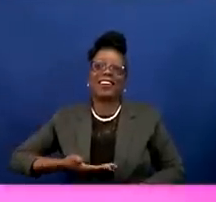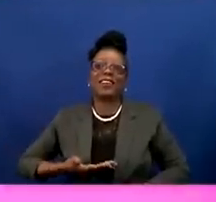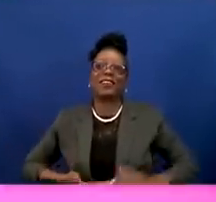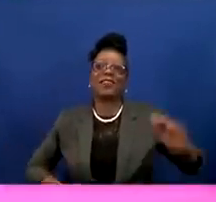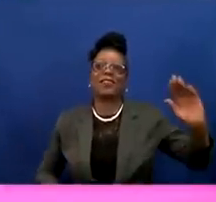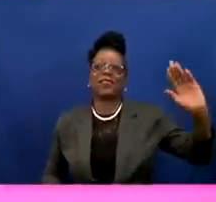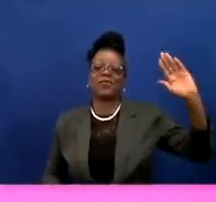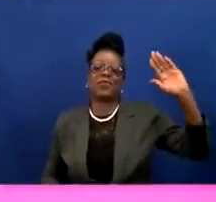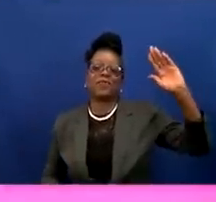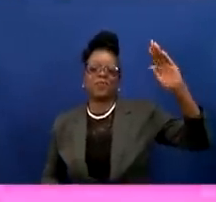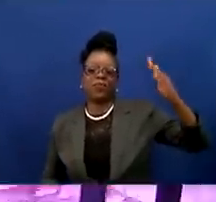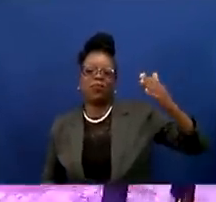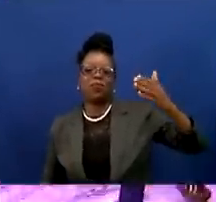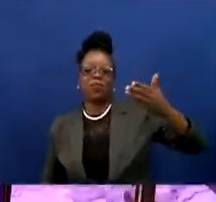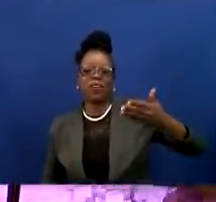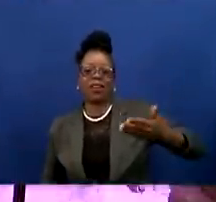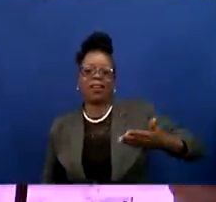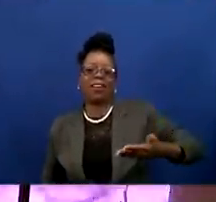welcome. Oh,